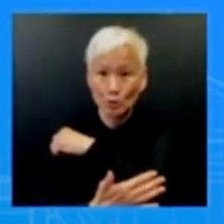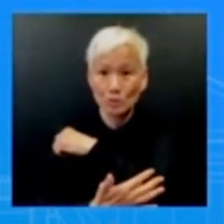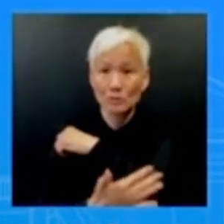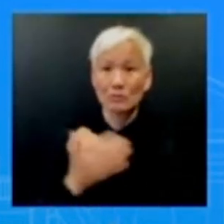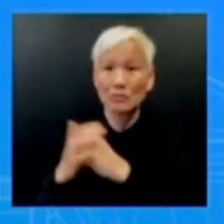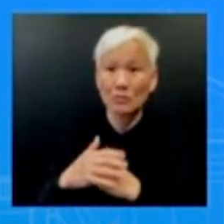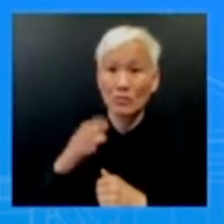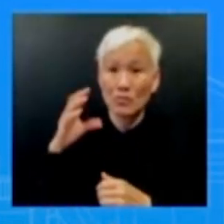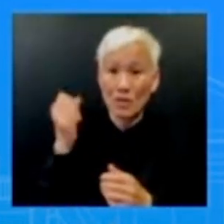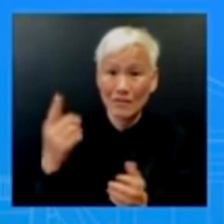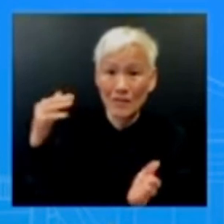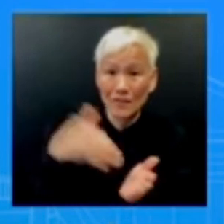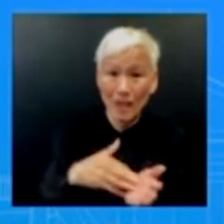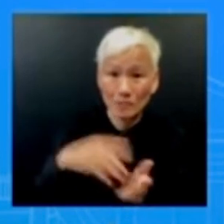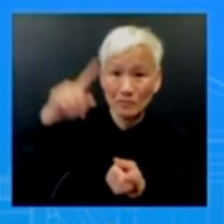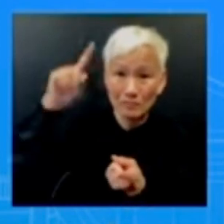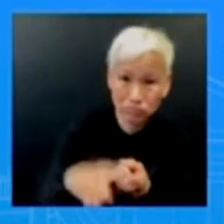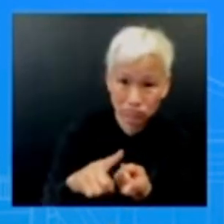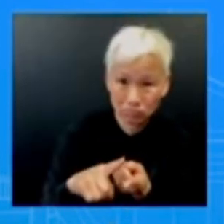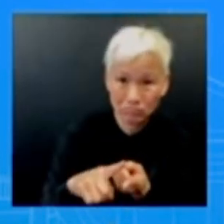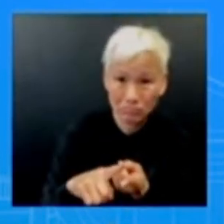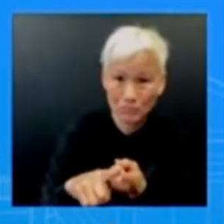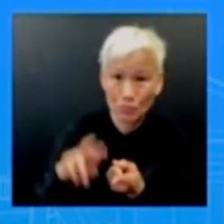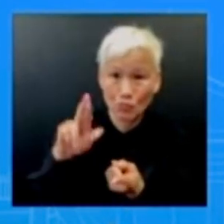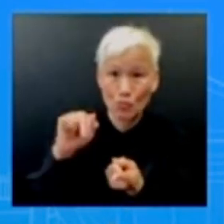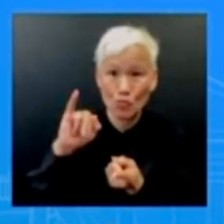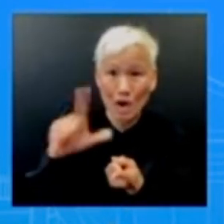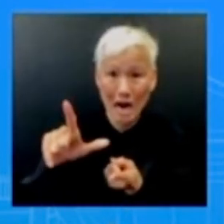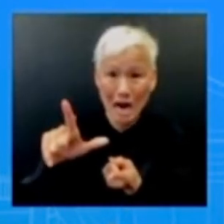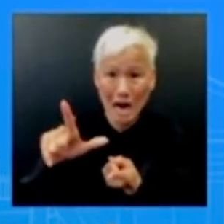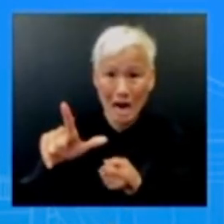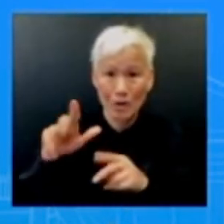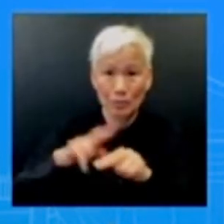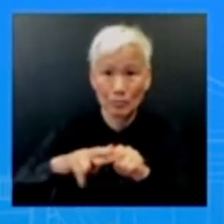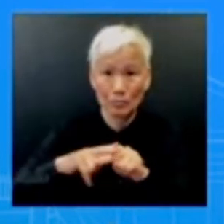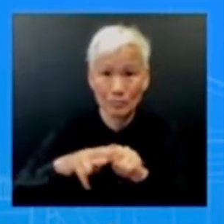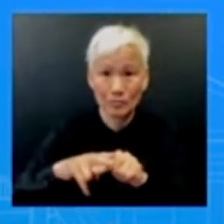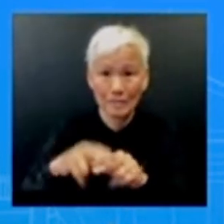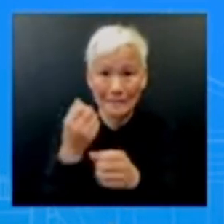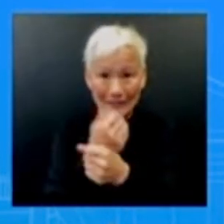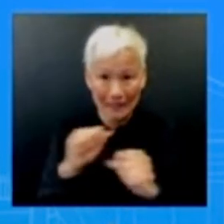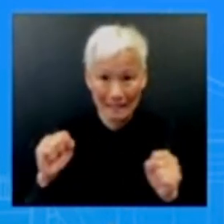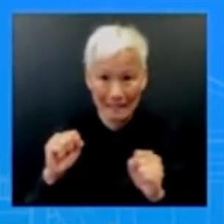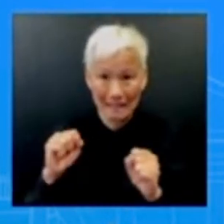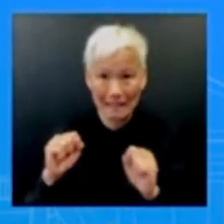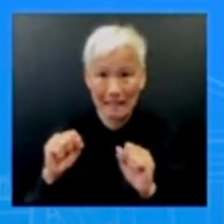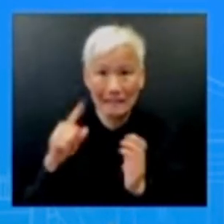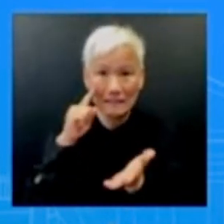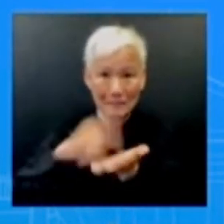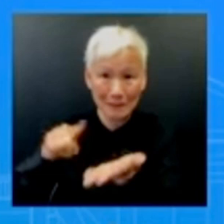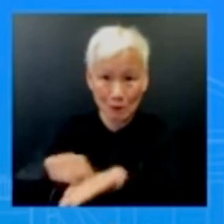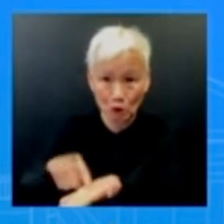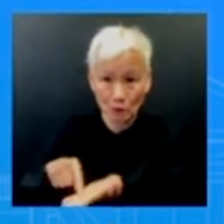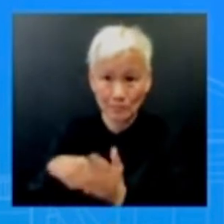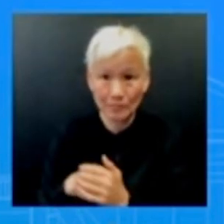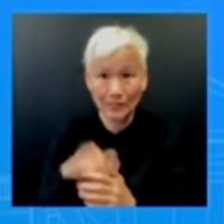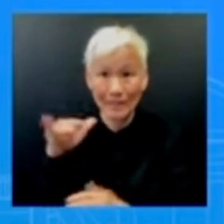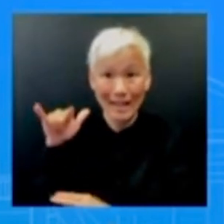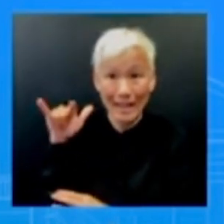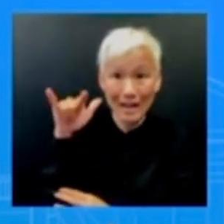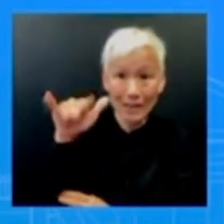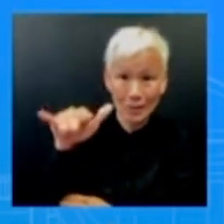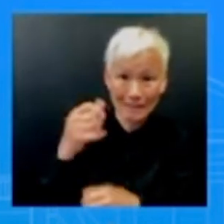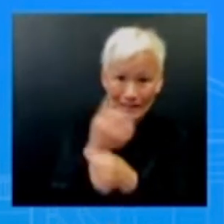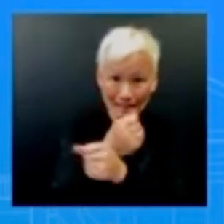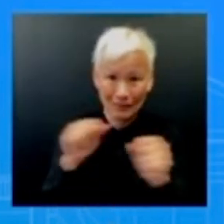inspections days next year alone. Jeopardize our air safety by shutting down air traffic control